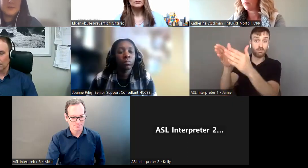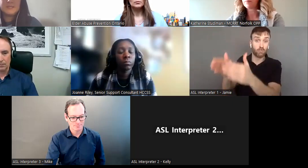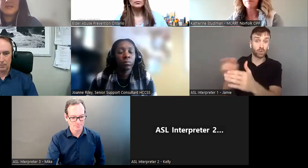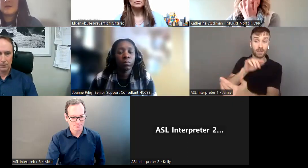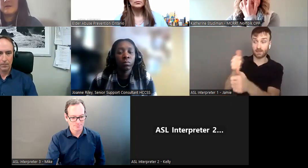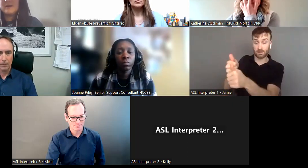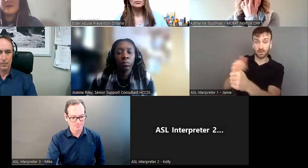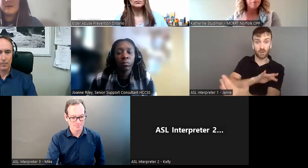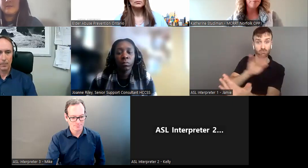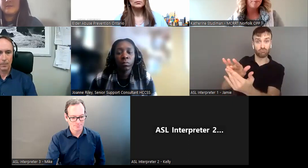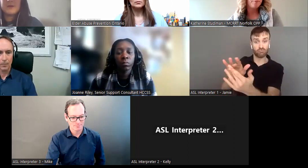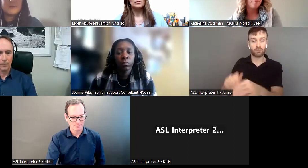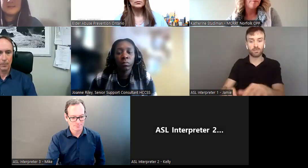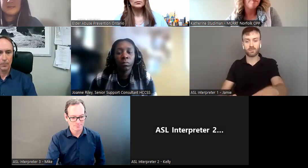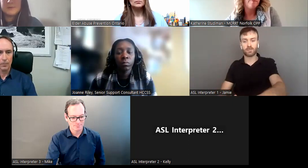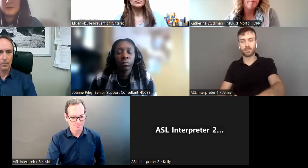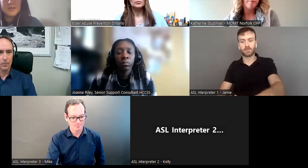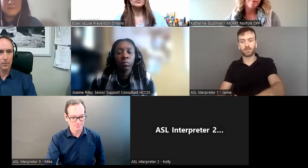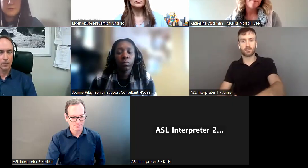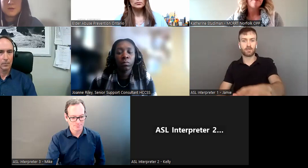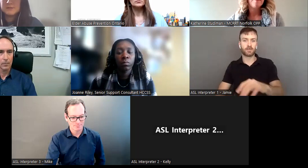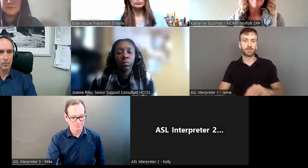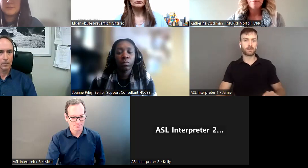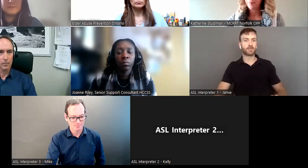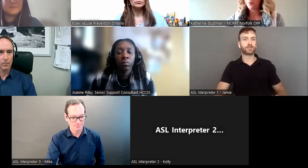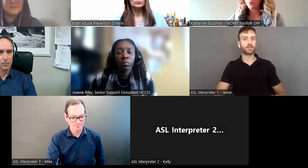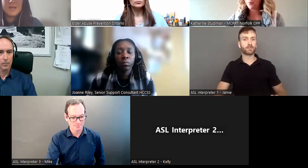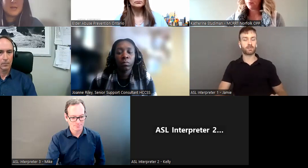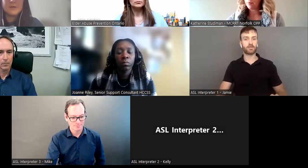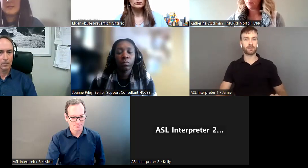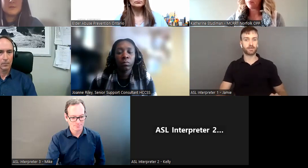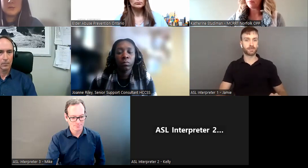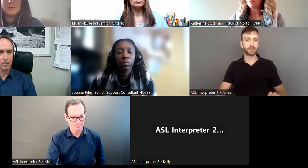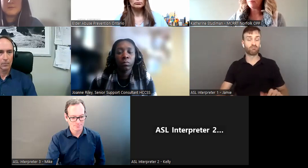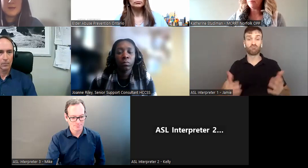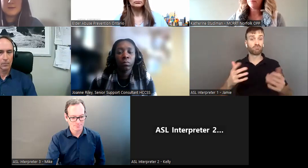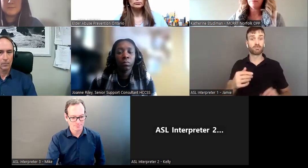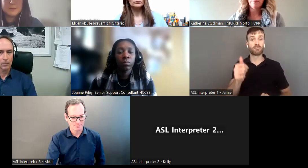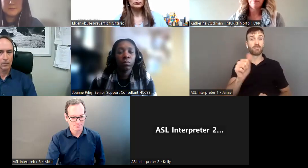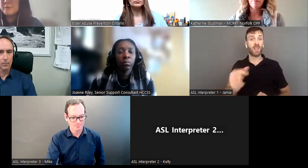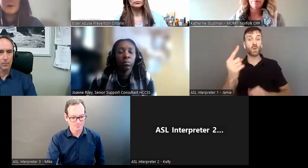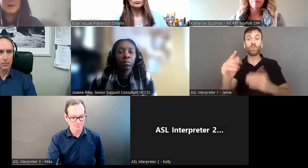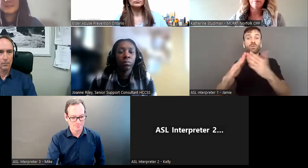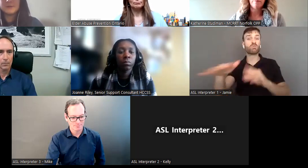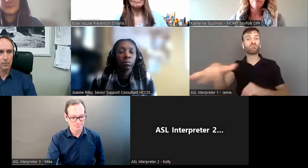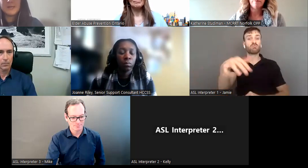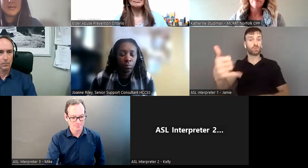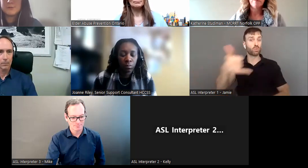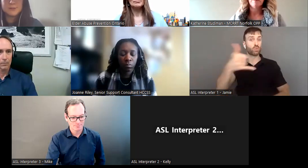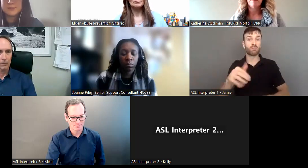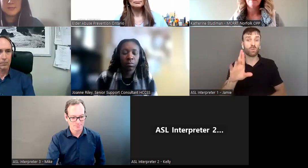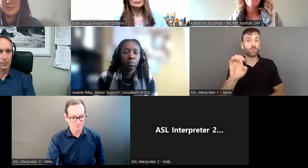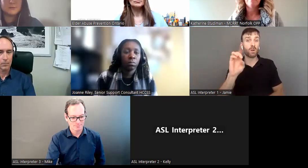that piece there. But otherwise, like, we get phone calls from anyone in the community. We've had random phone calls,